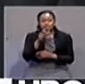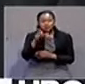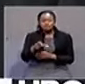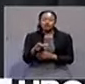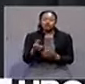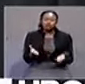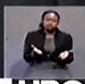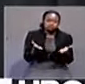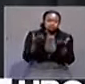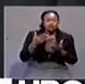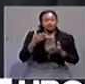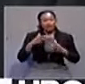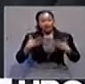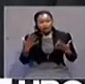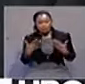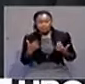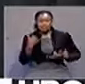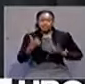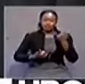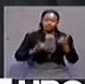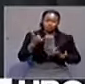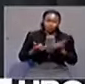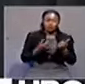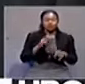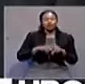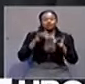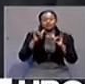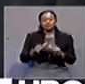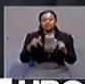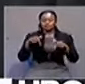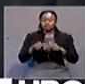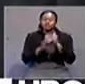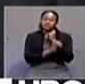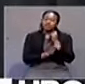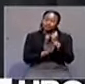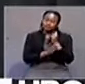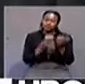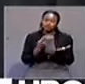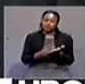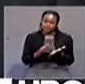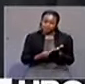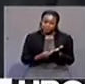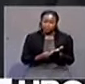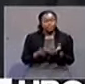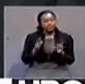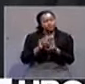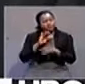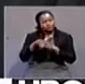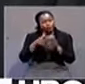happily enjoying his or her stay in this country. As you are all aware,